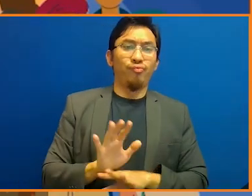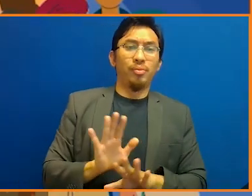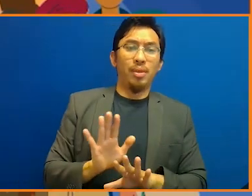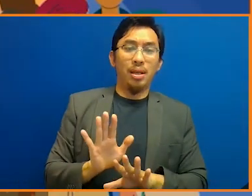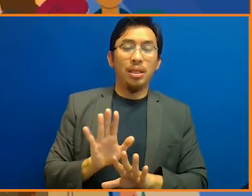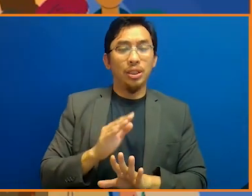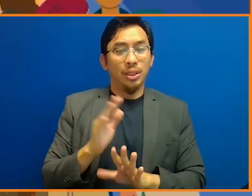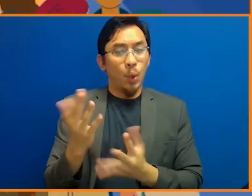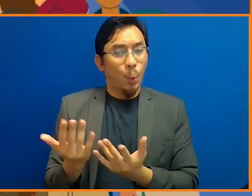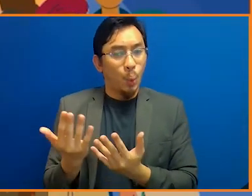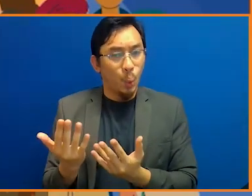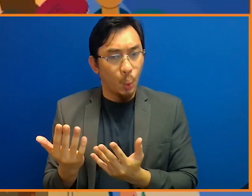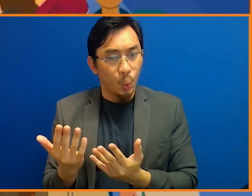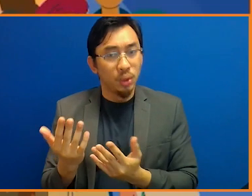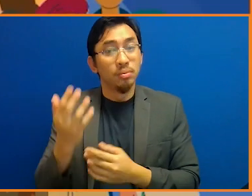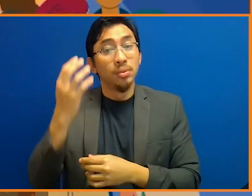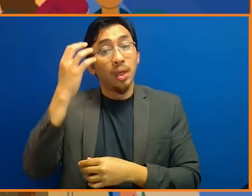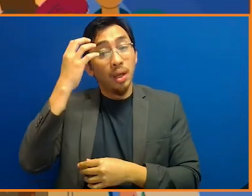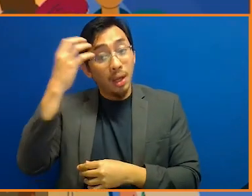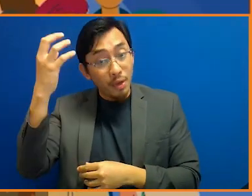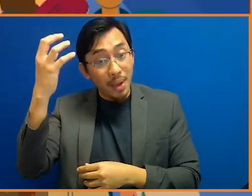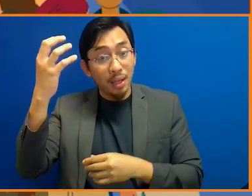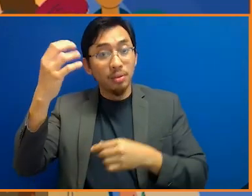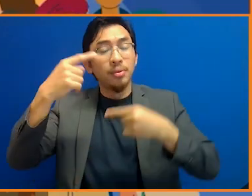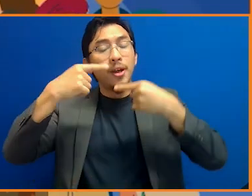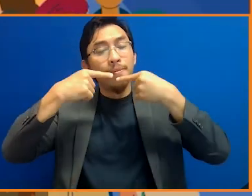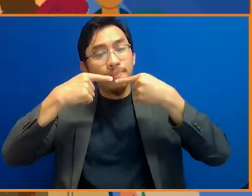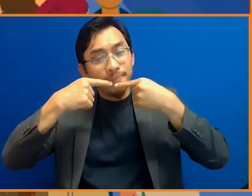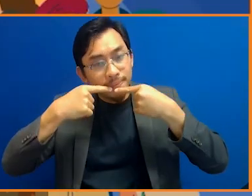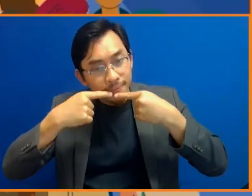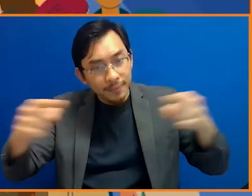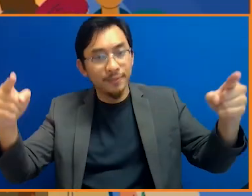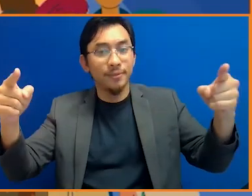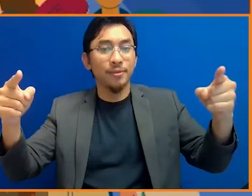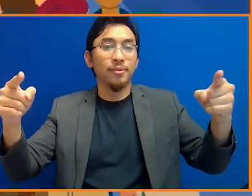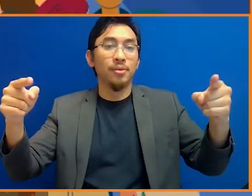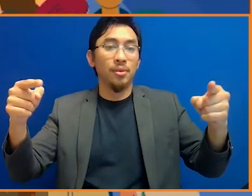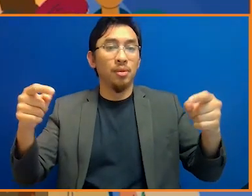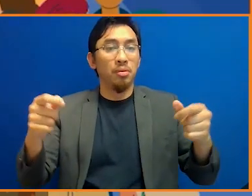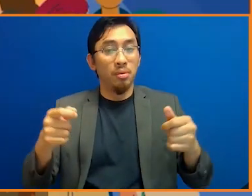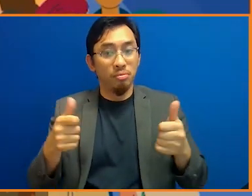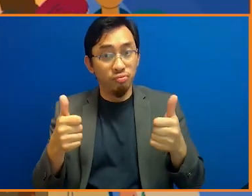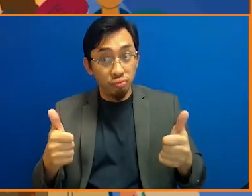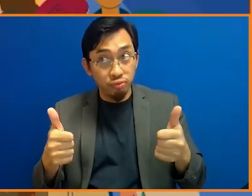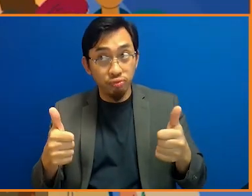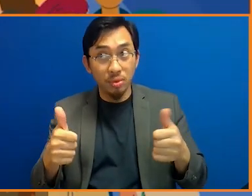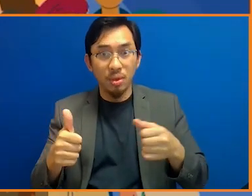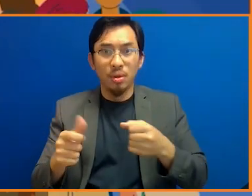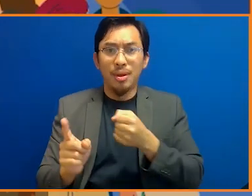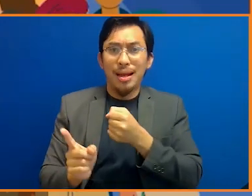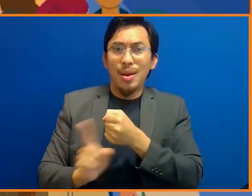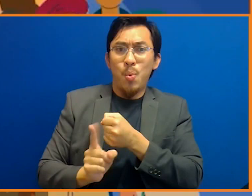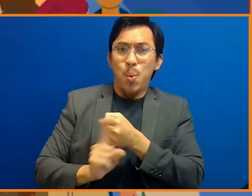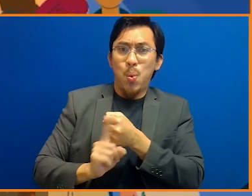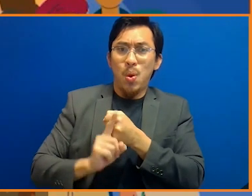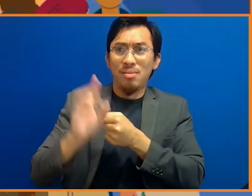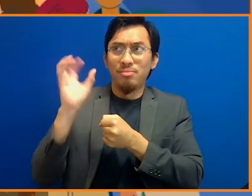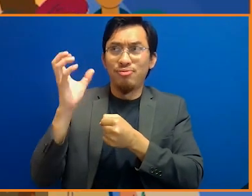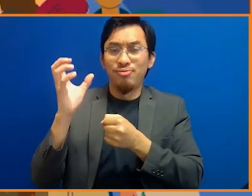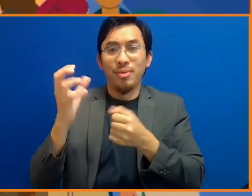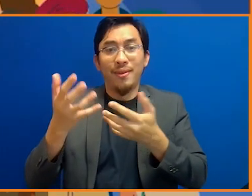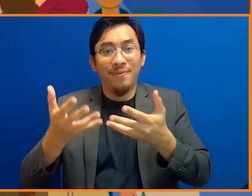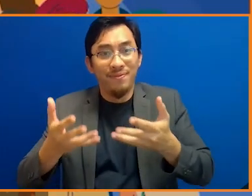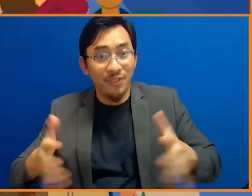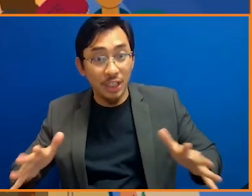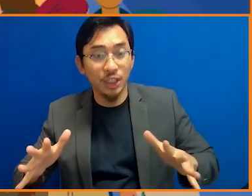risk area again until the government has already announced cancellation of